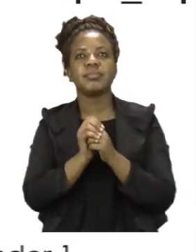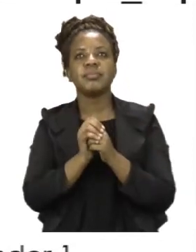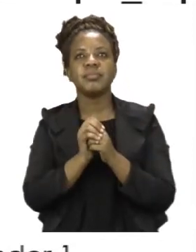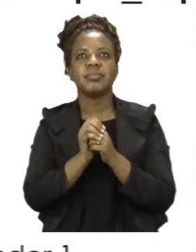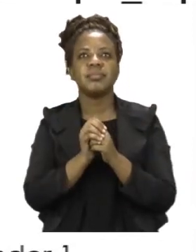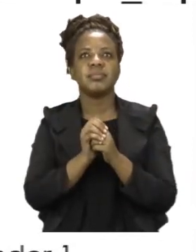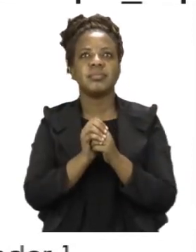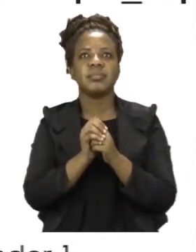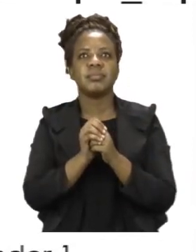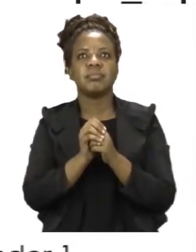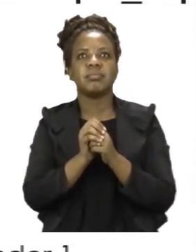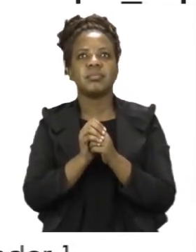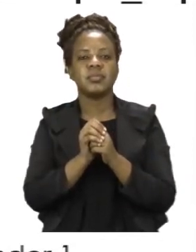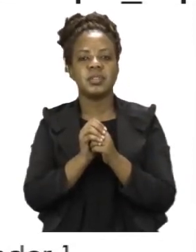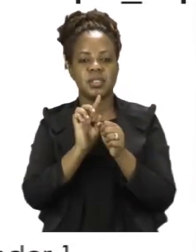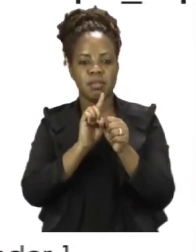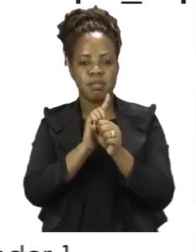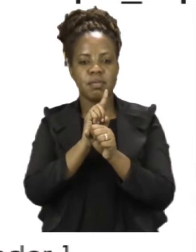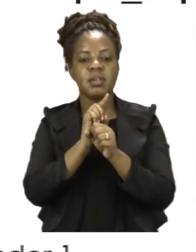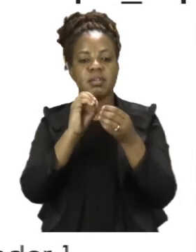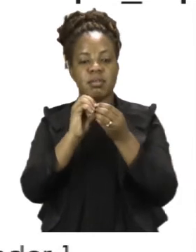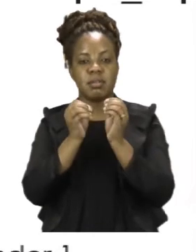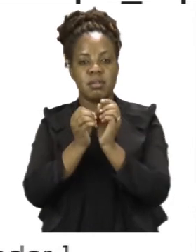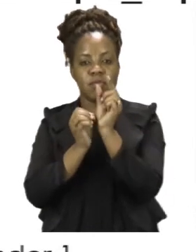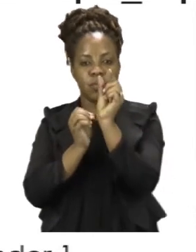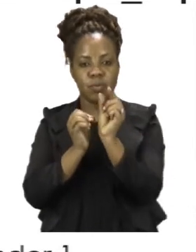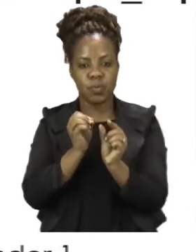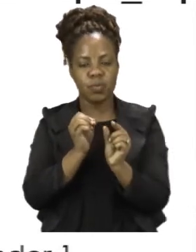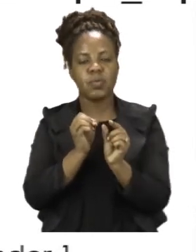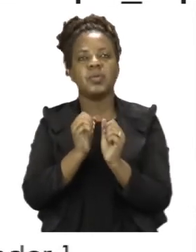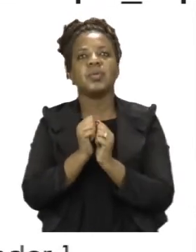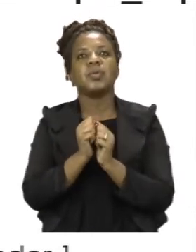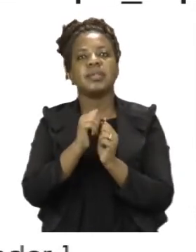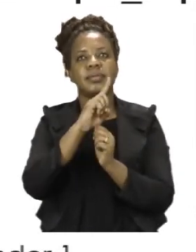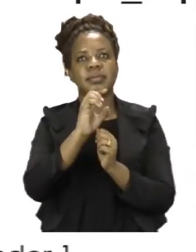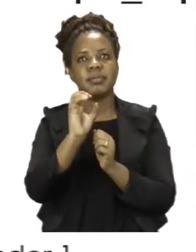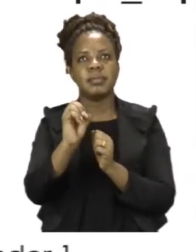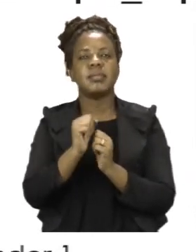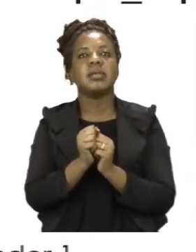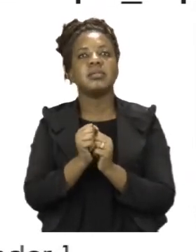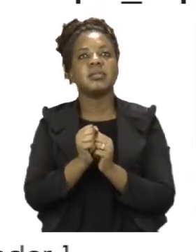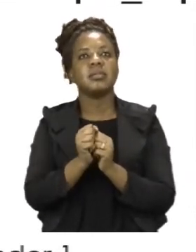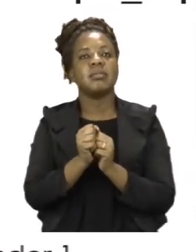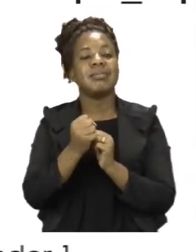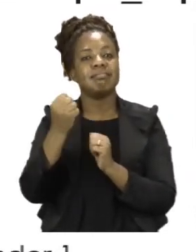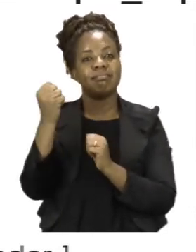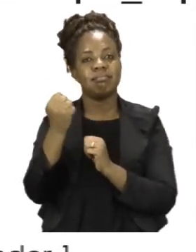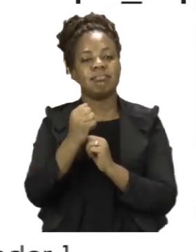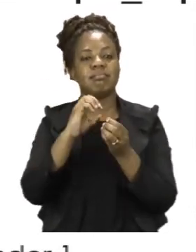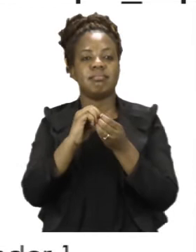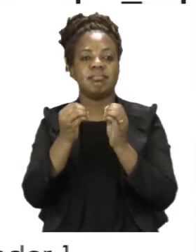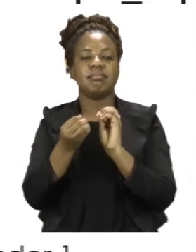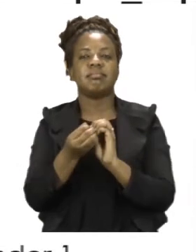always be 10. It will also be the biggest number that you are going to see. And then we put